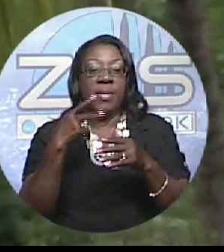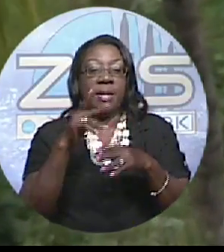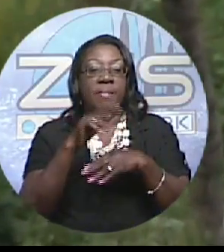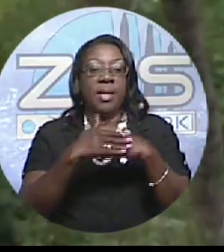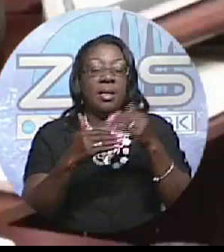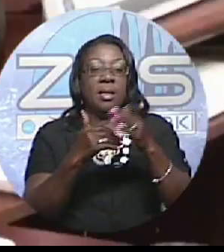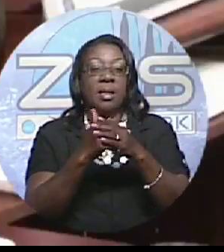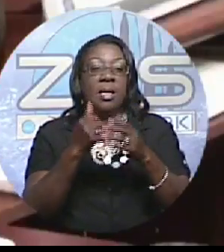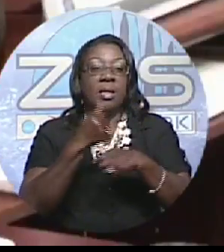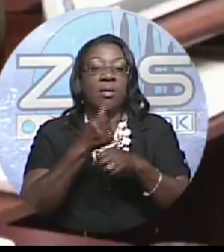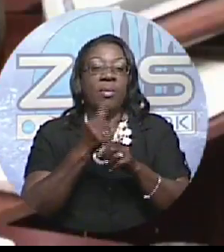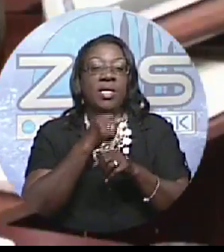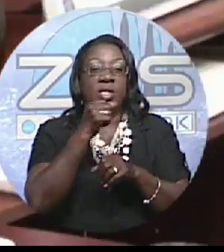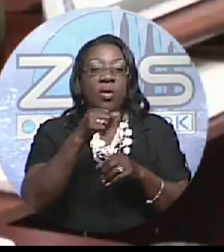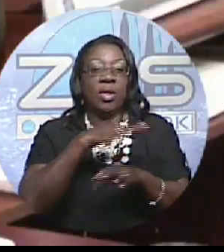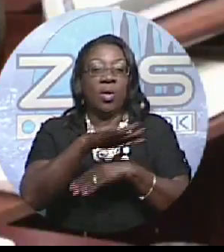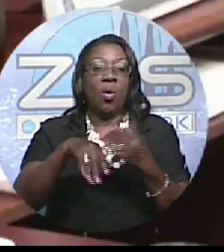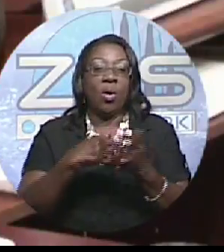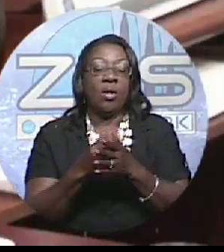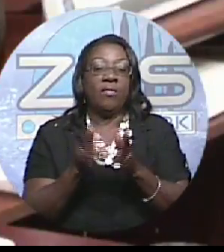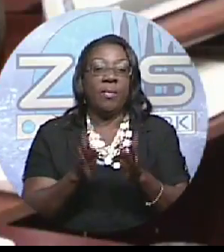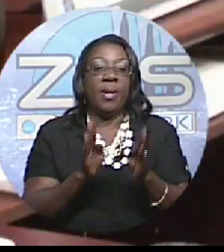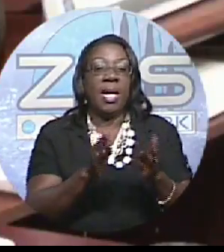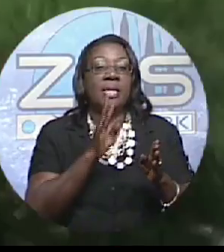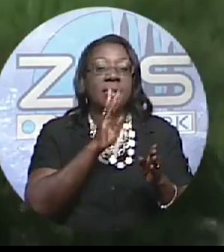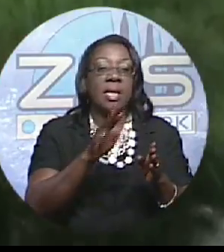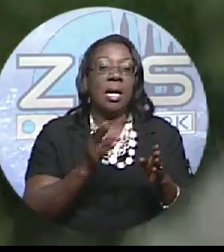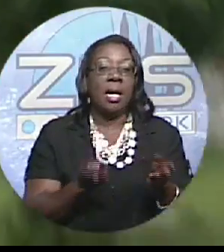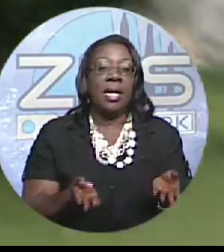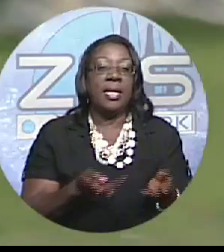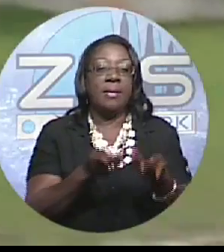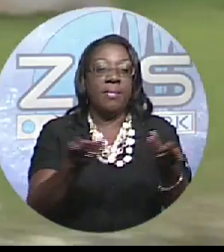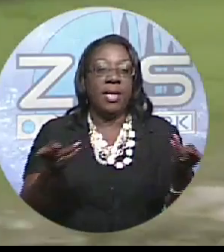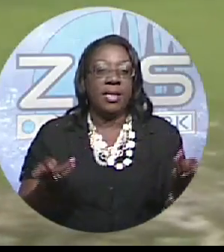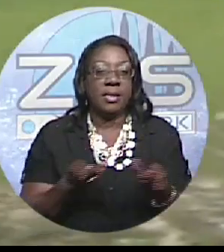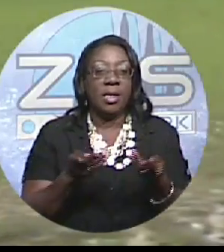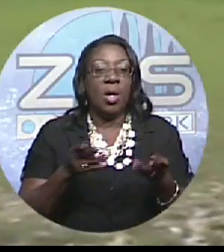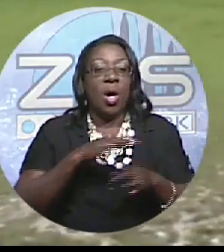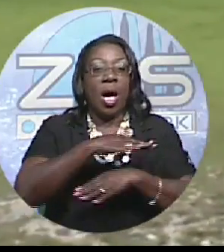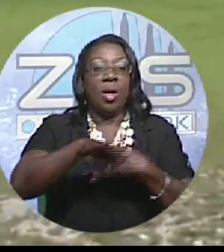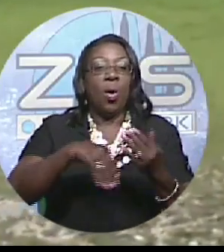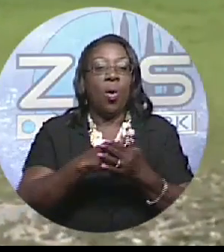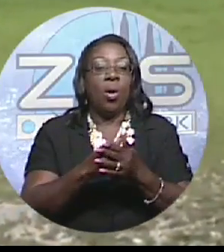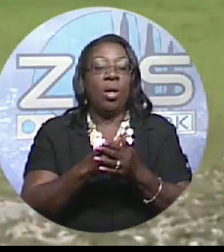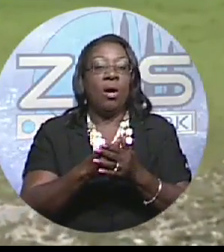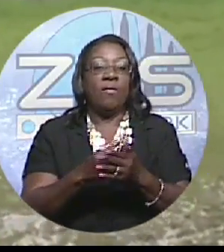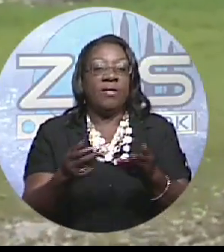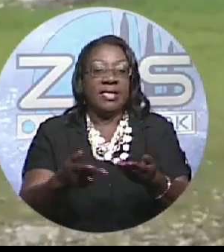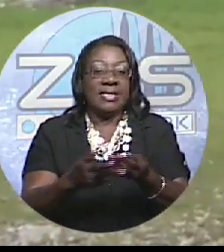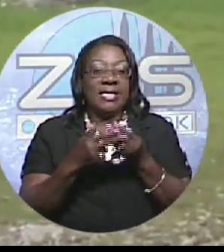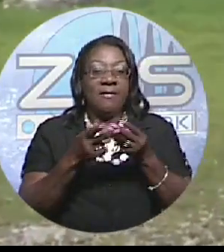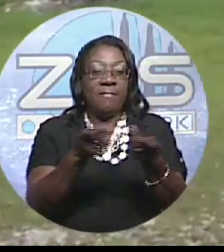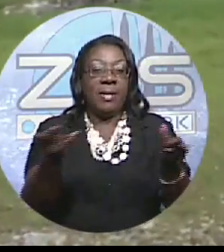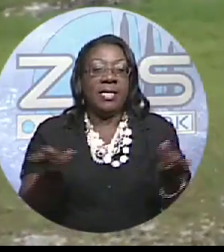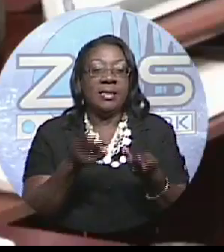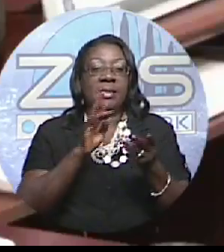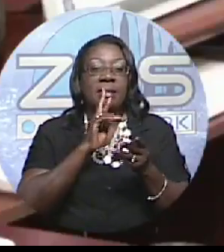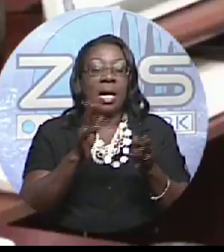We make sure that all the readiness plans for that is in place, that all the shelters are open. Also